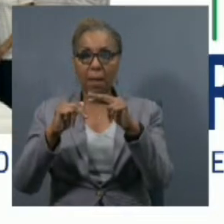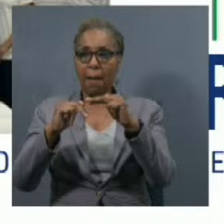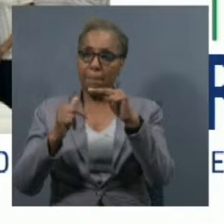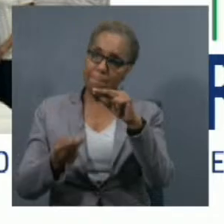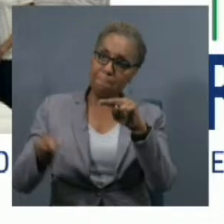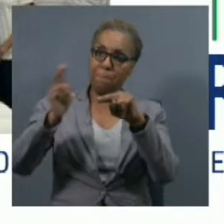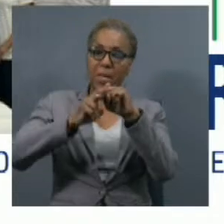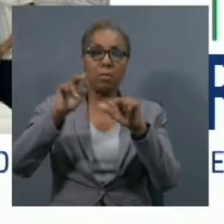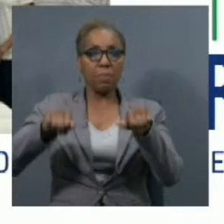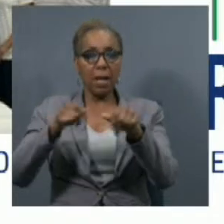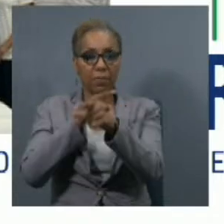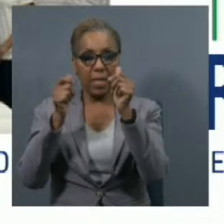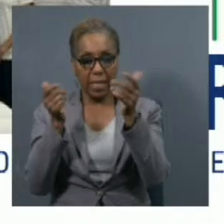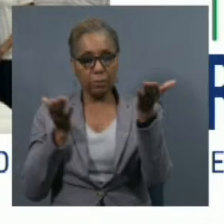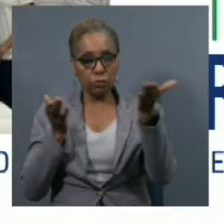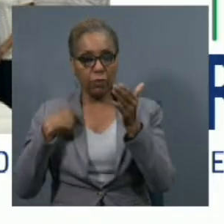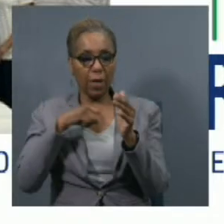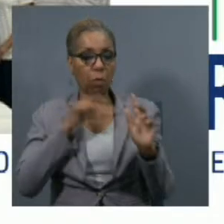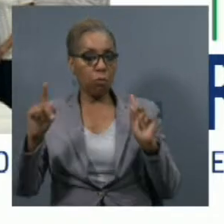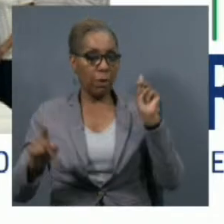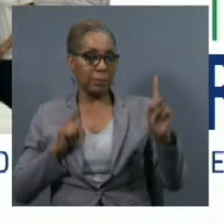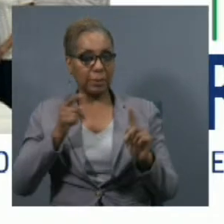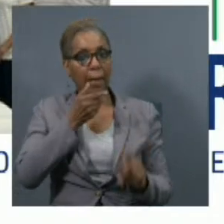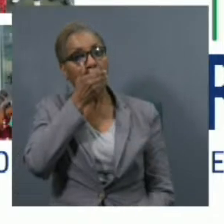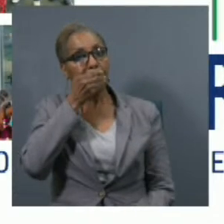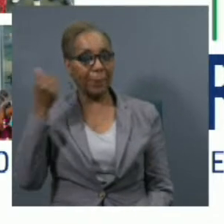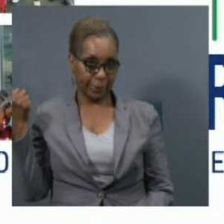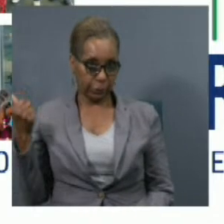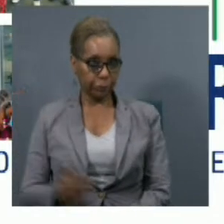they can serve our residents even better.